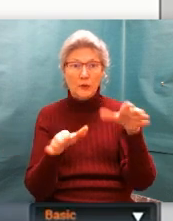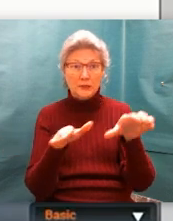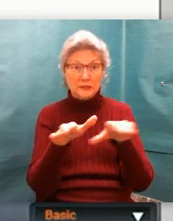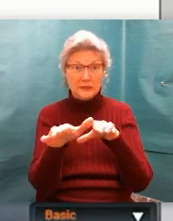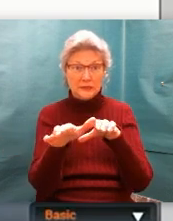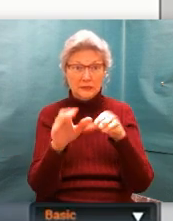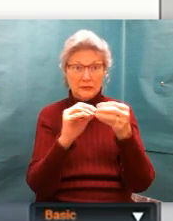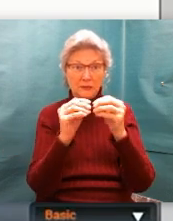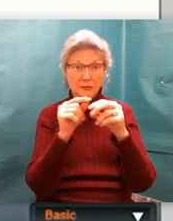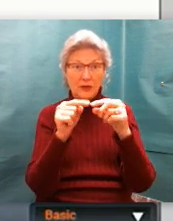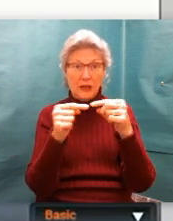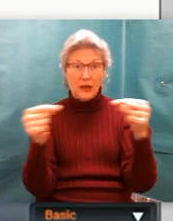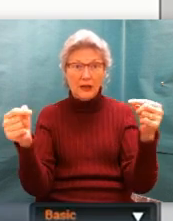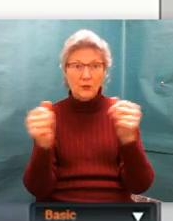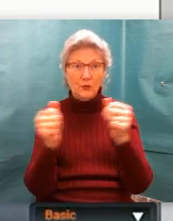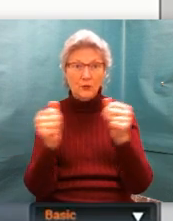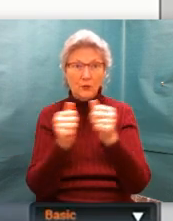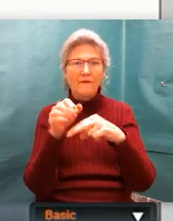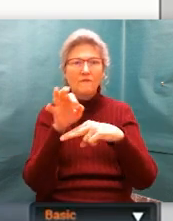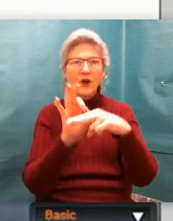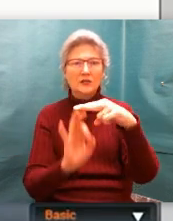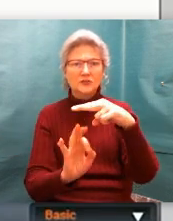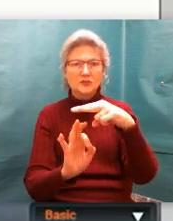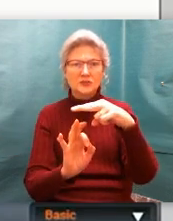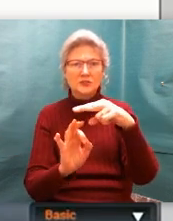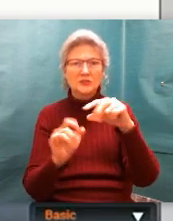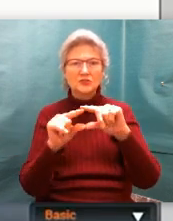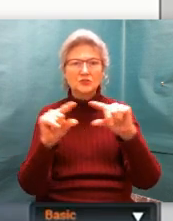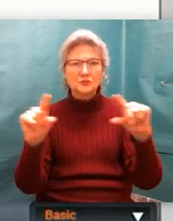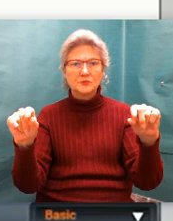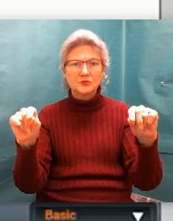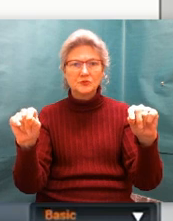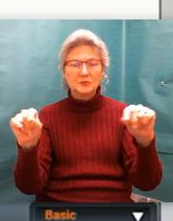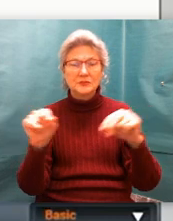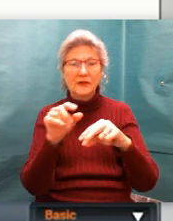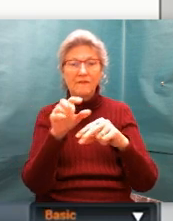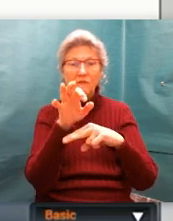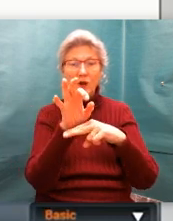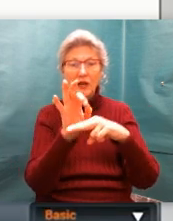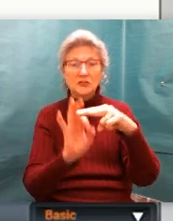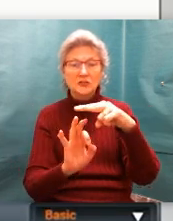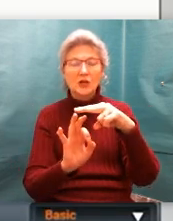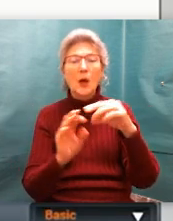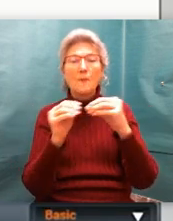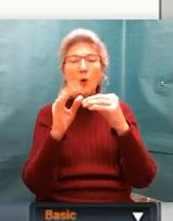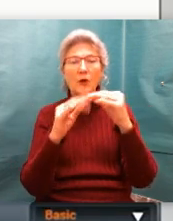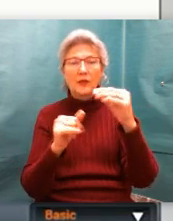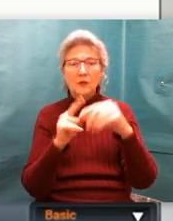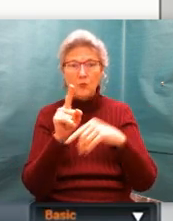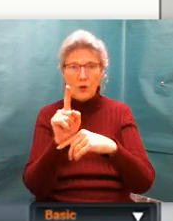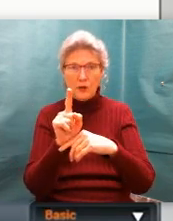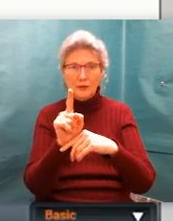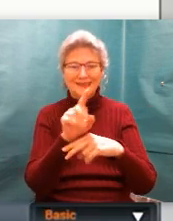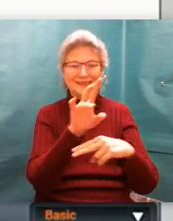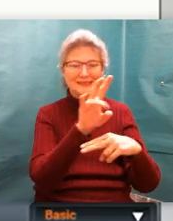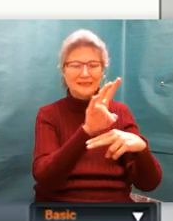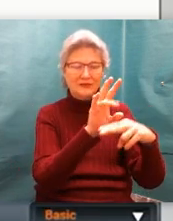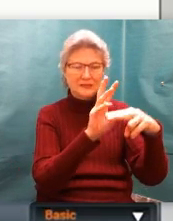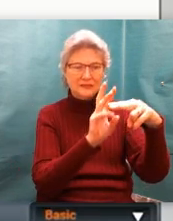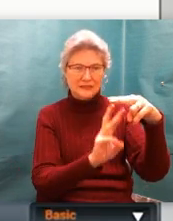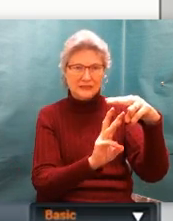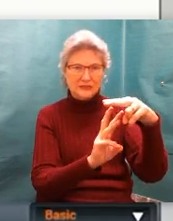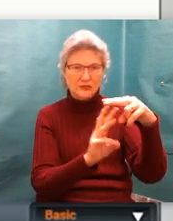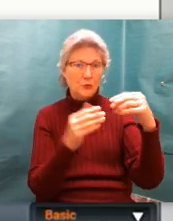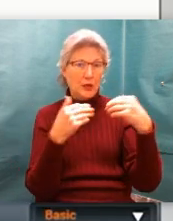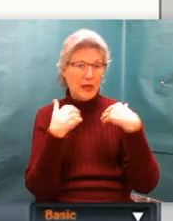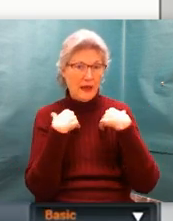on the number line with fraction strips. So we took our fraction greater than 1, 7 6, and we have our fraction strips here. Let's just double check that we have